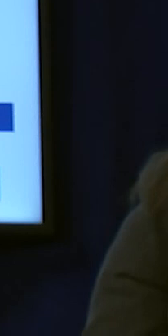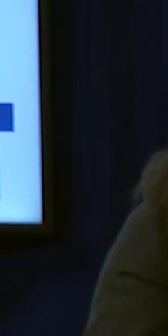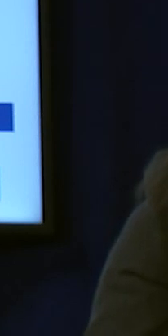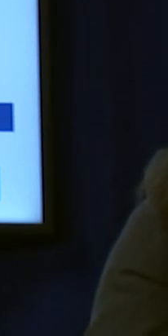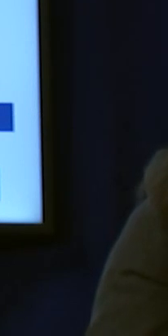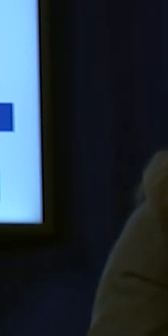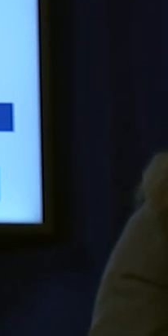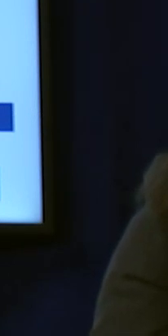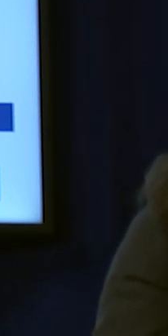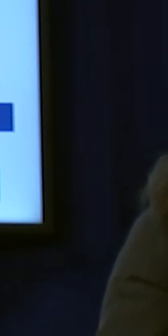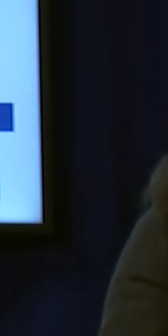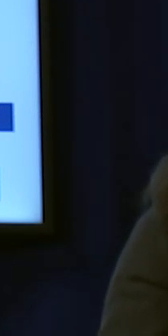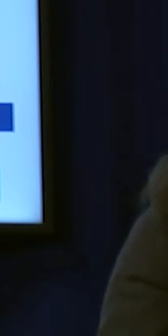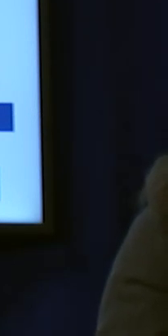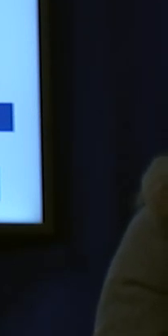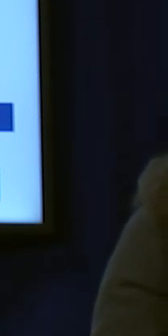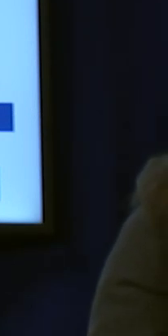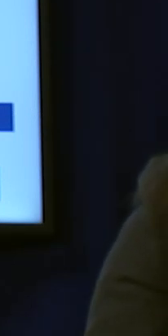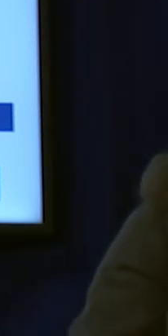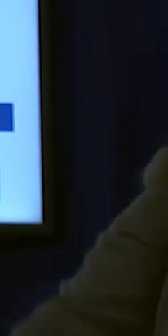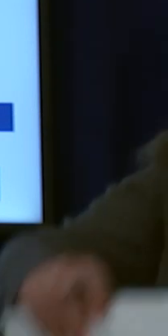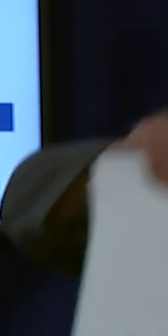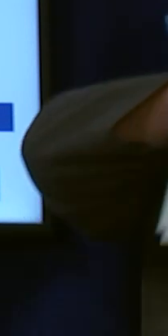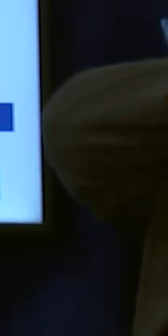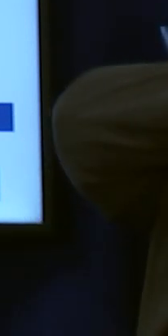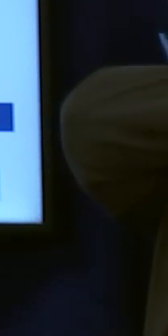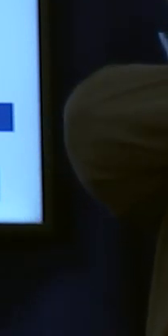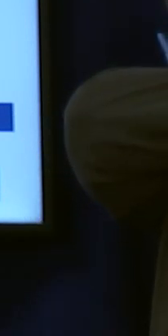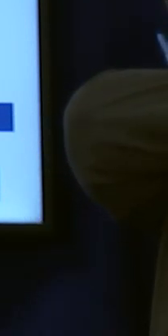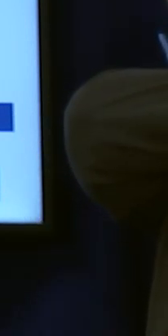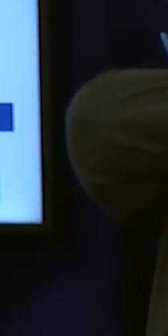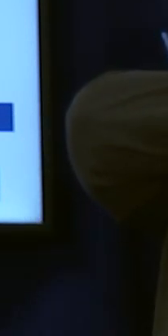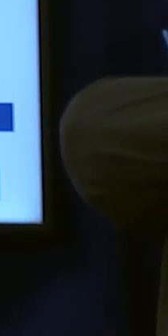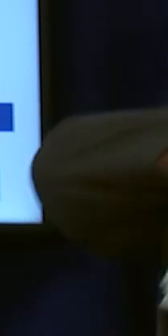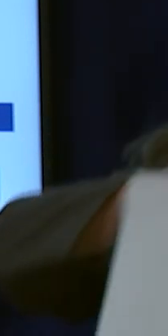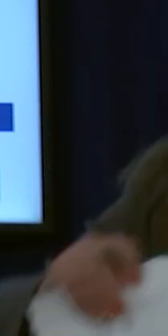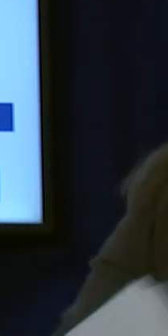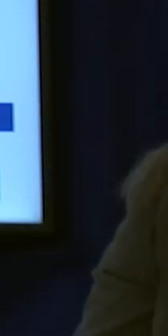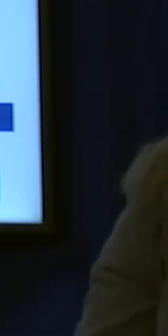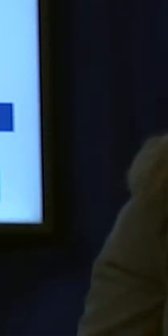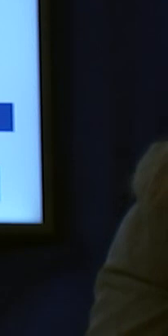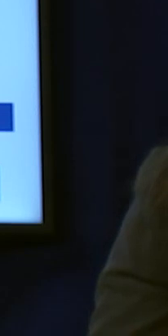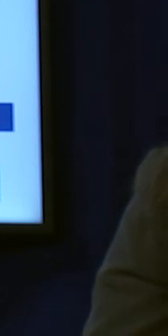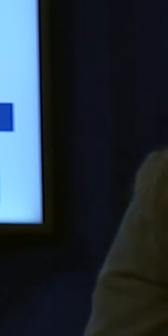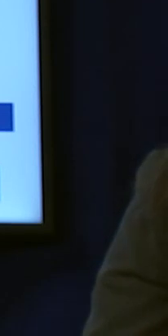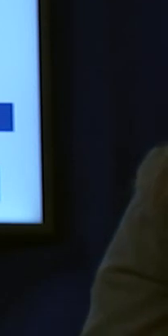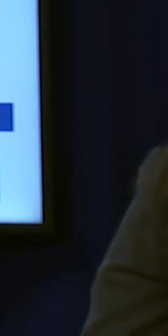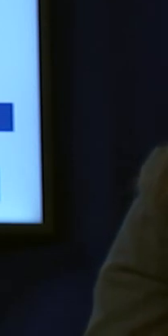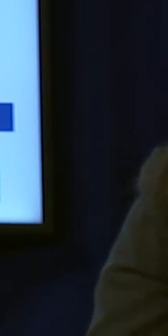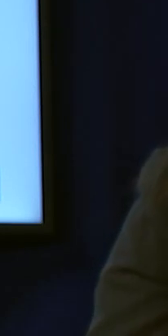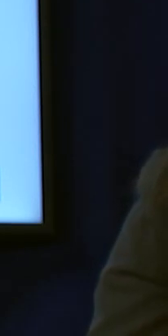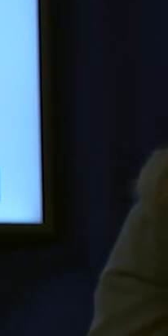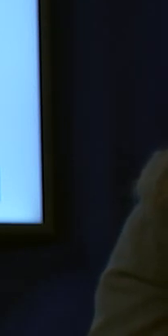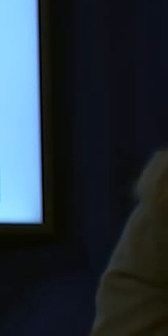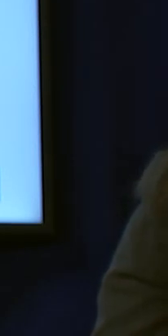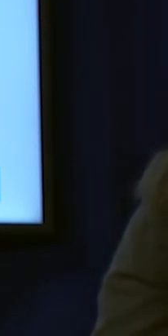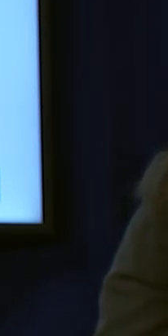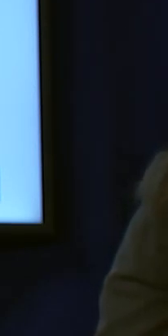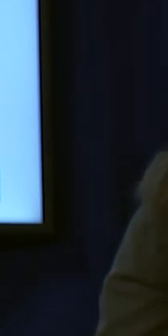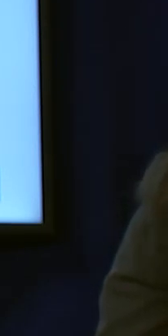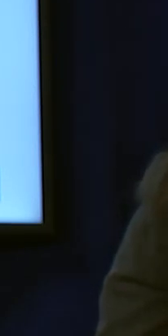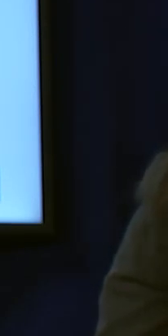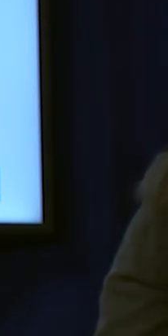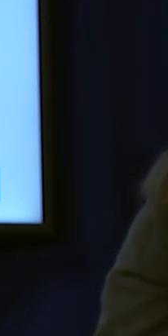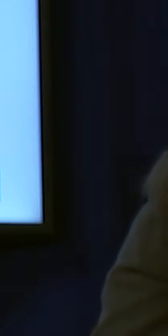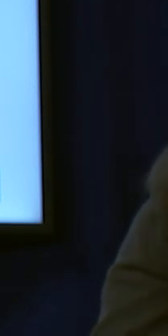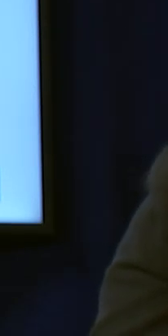at extremely high risk, not just of getting COVID, but of potentially ending up in the hospital, especially if you're older with underlying conditions.